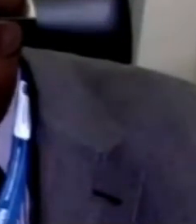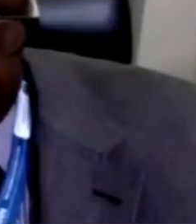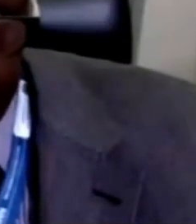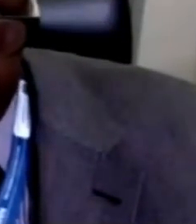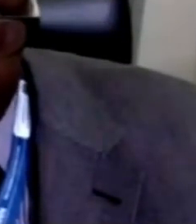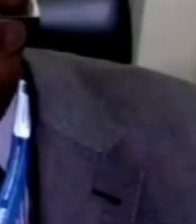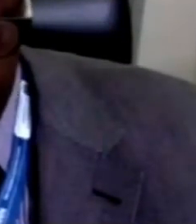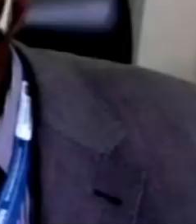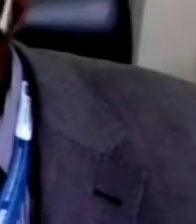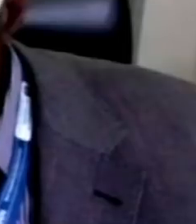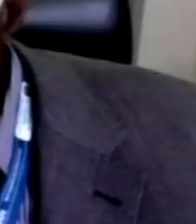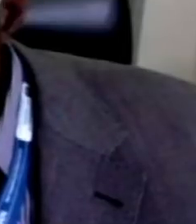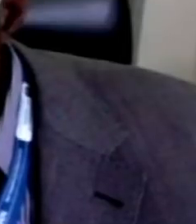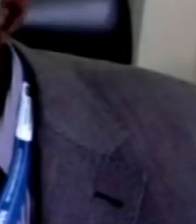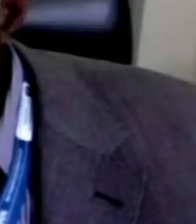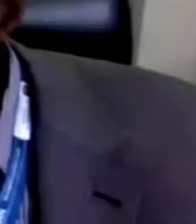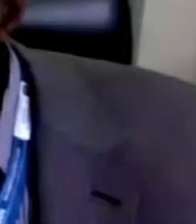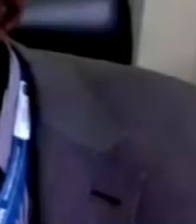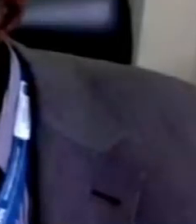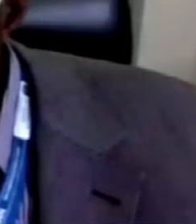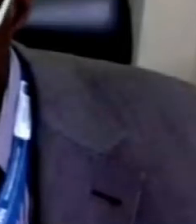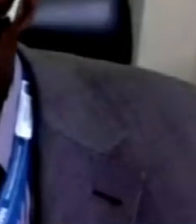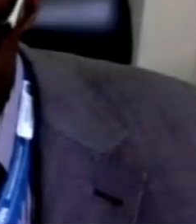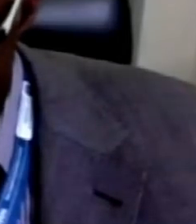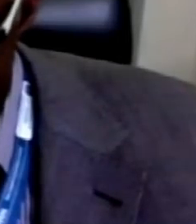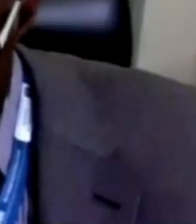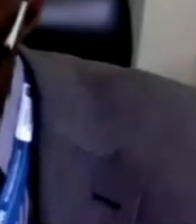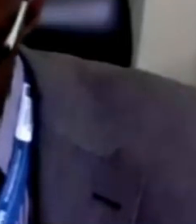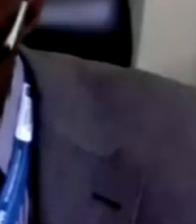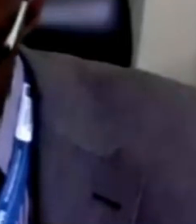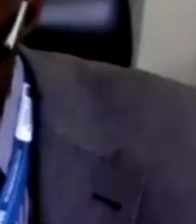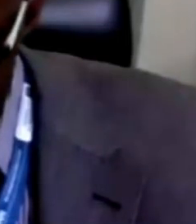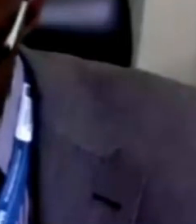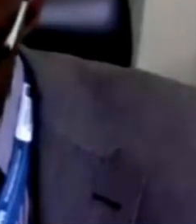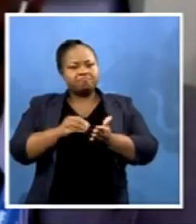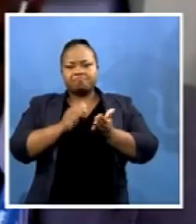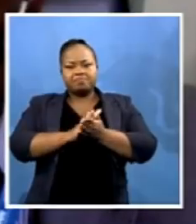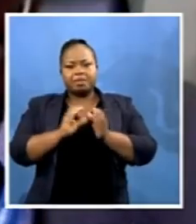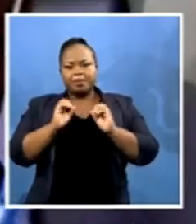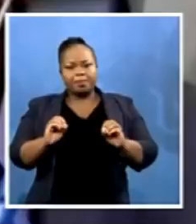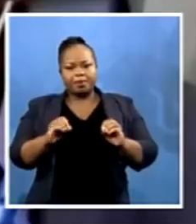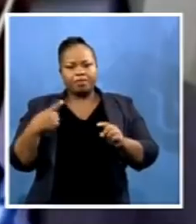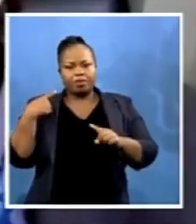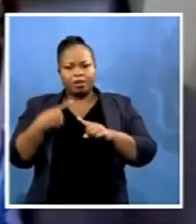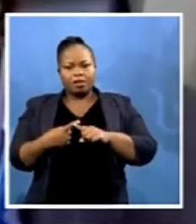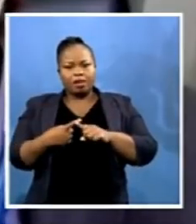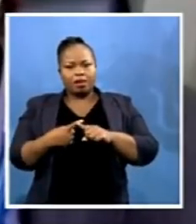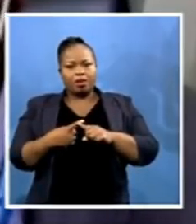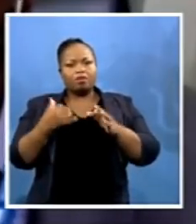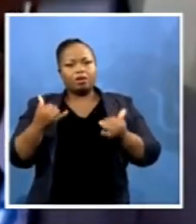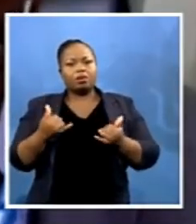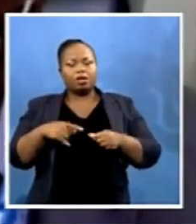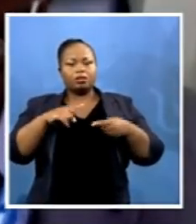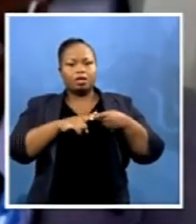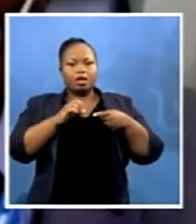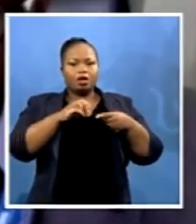4 regions haven't recorded any cases at all so far. Accra and Kumasi are the